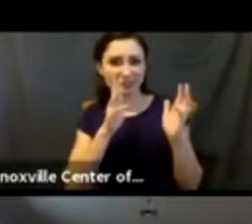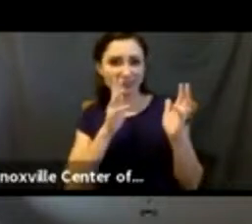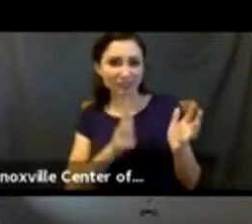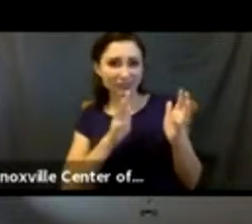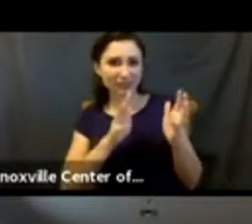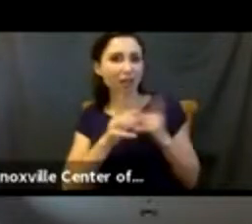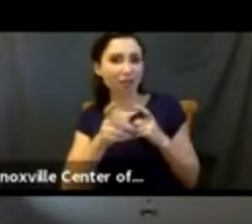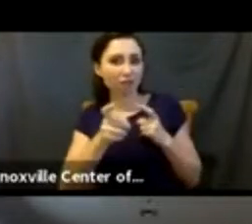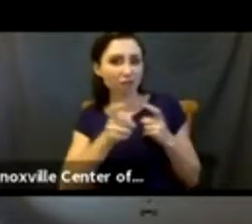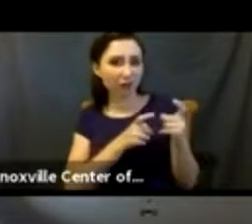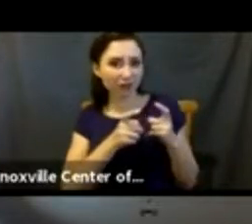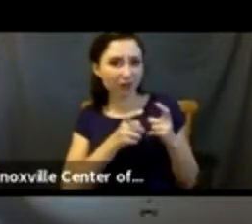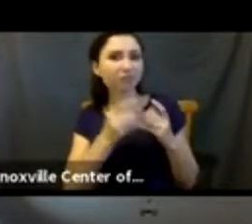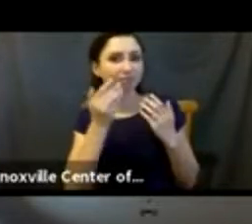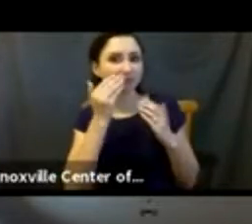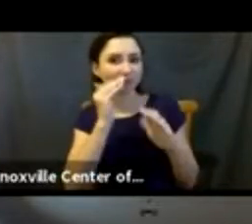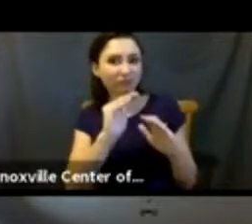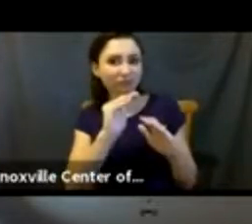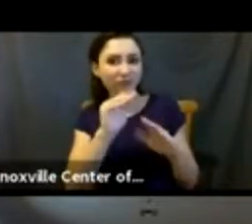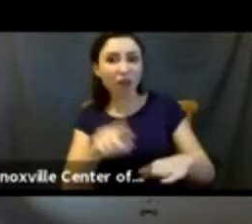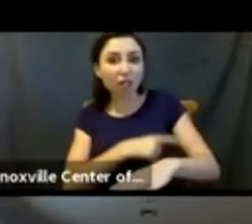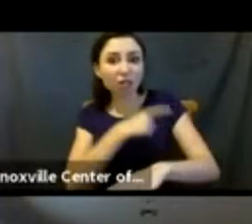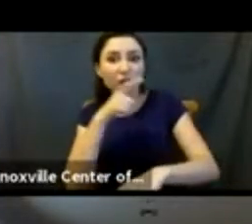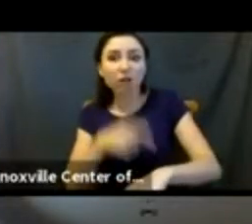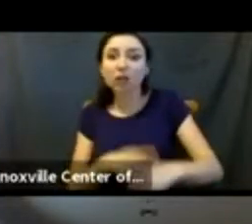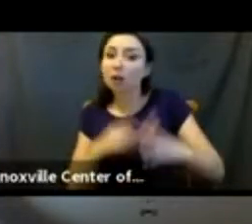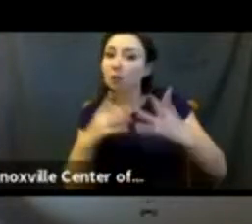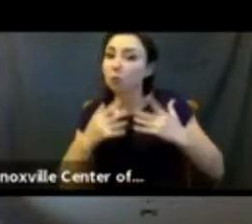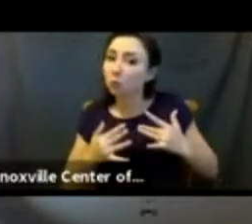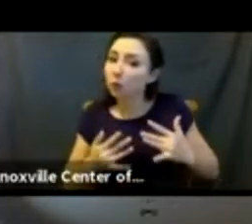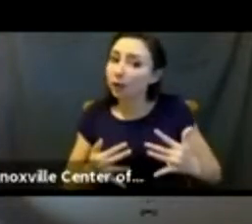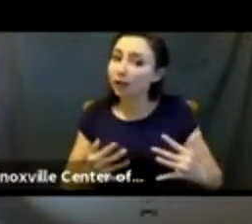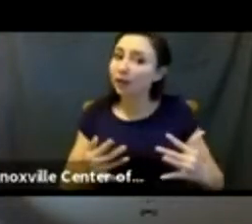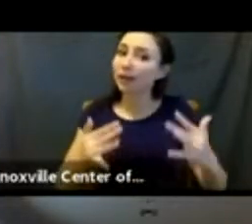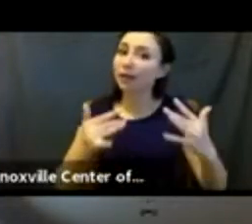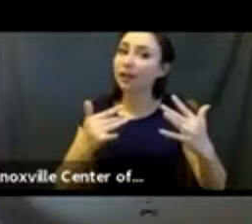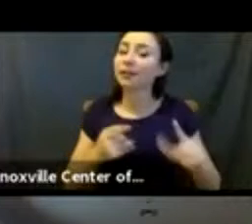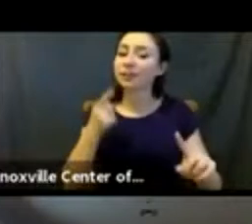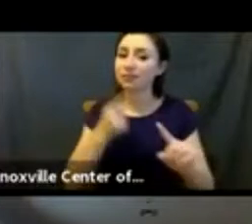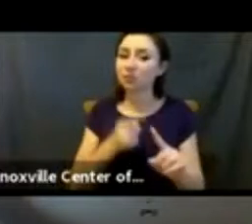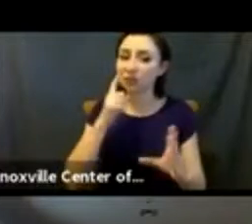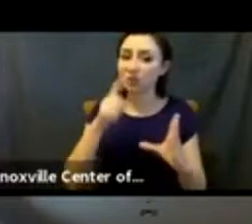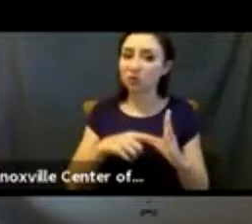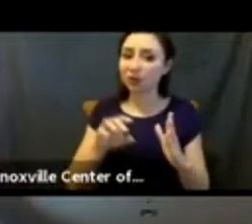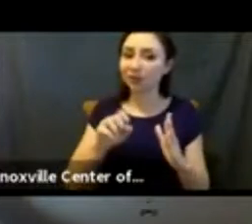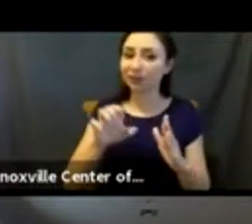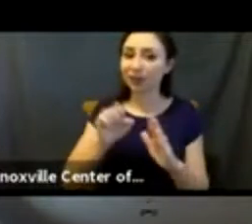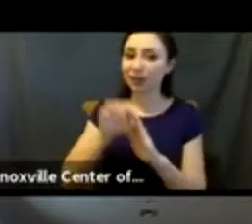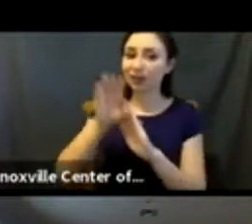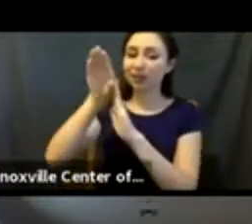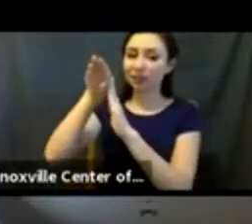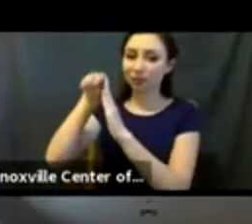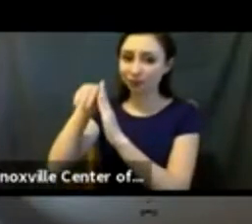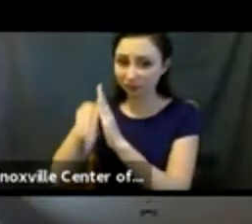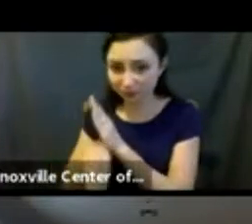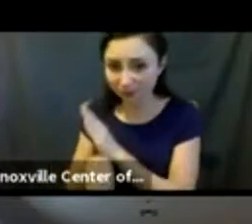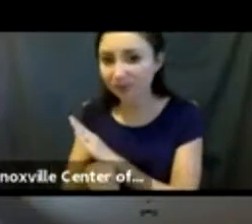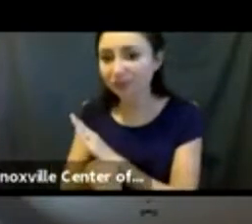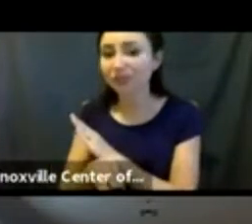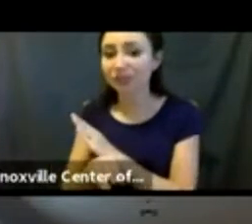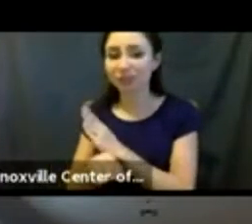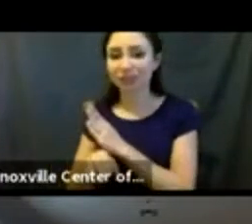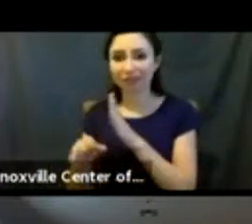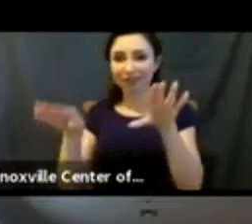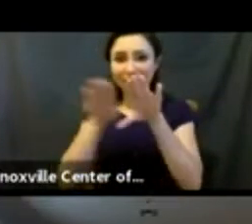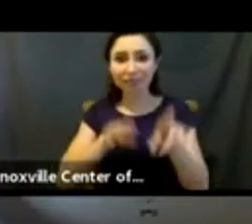long time and really truly waited until their cases were going down and reaching those levels that we see that